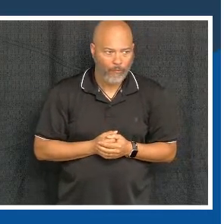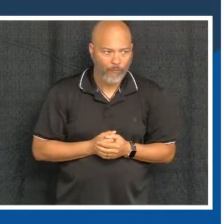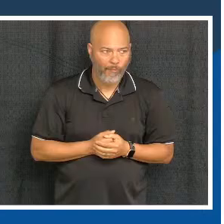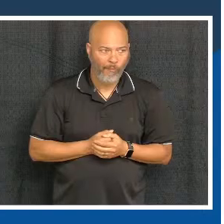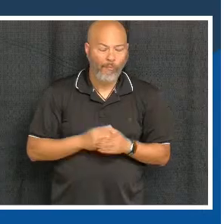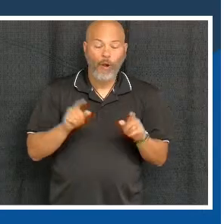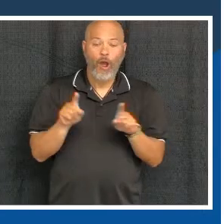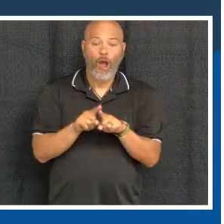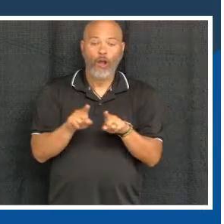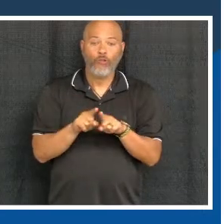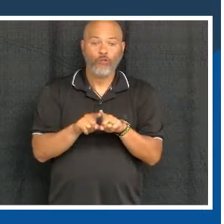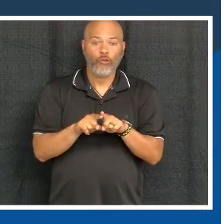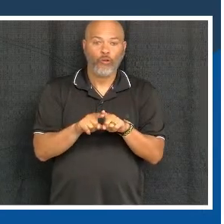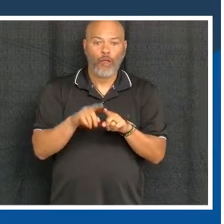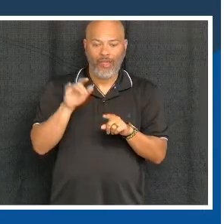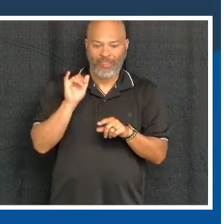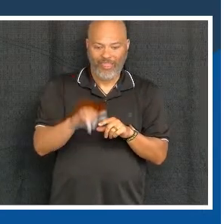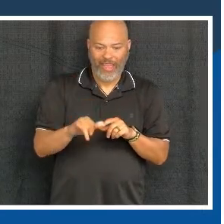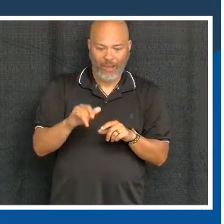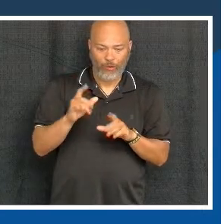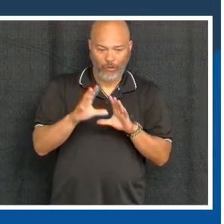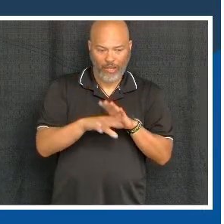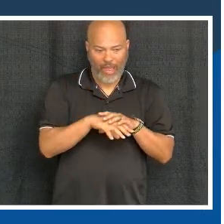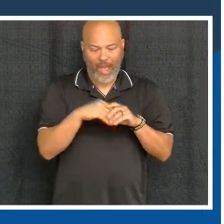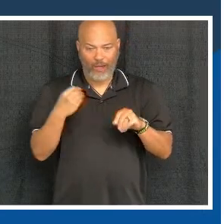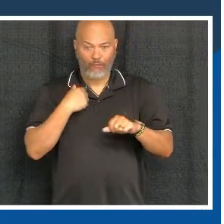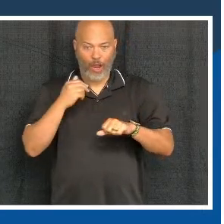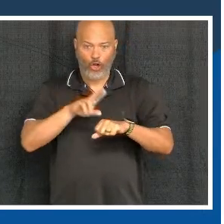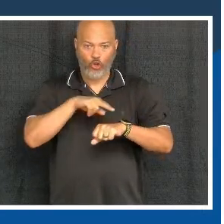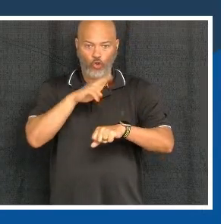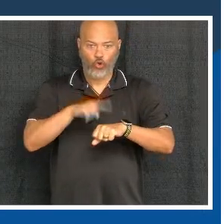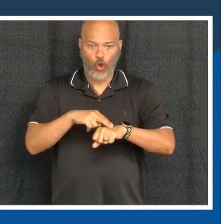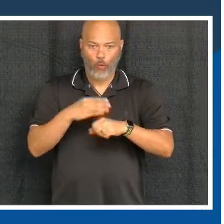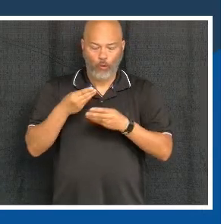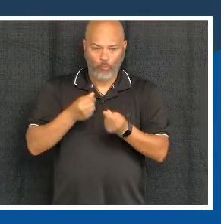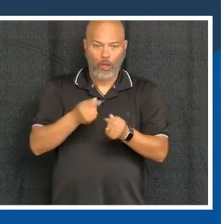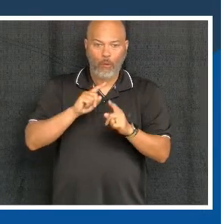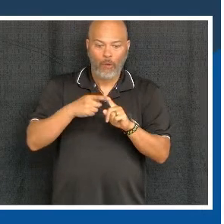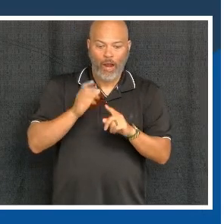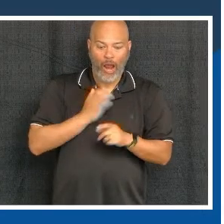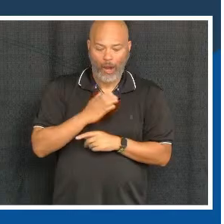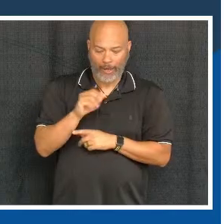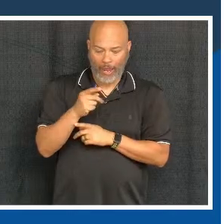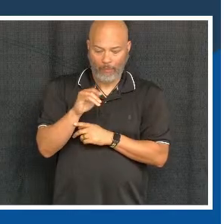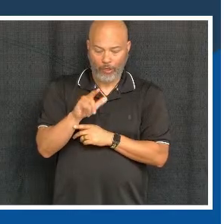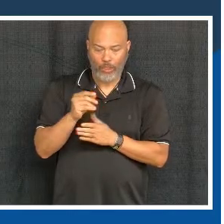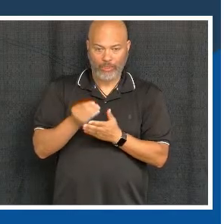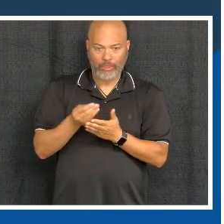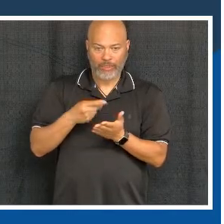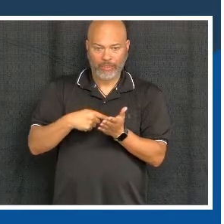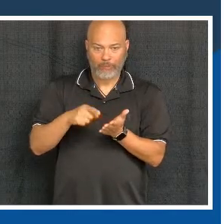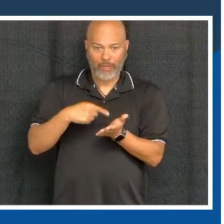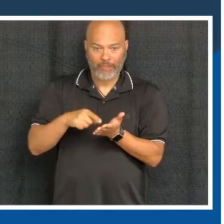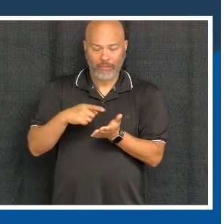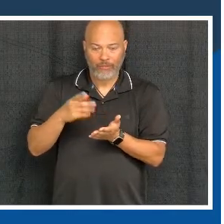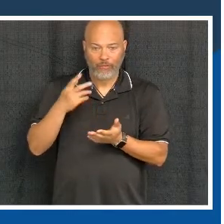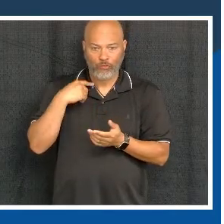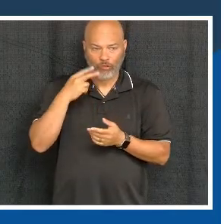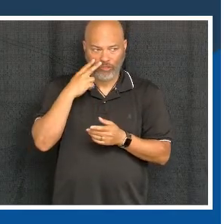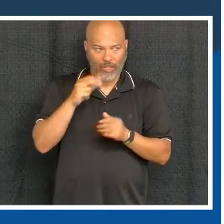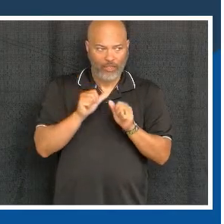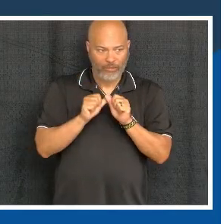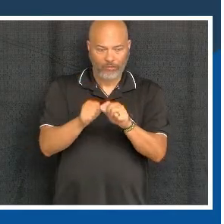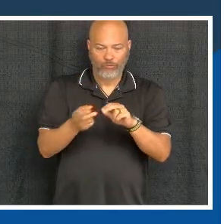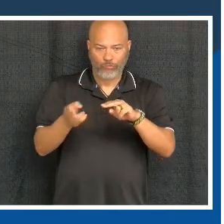But also that was just coming out of our normal expenses, but then out of our capital expenses, you can see the capital expenses continue